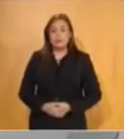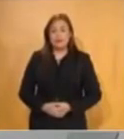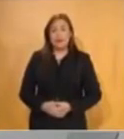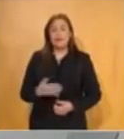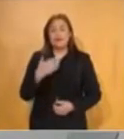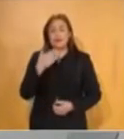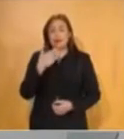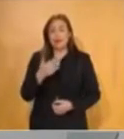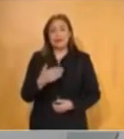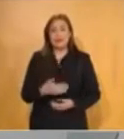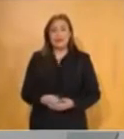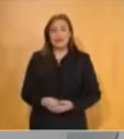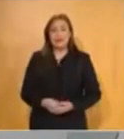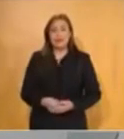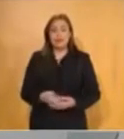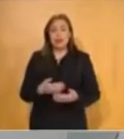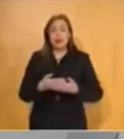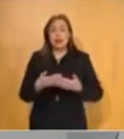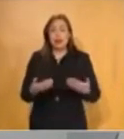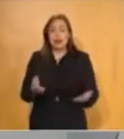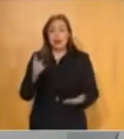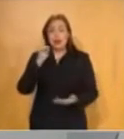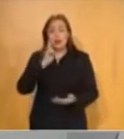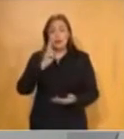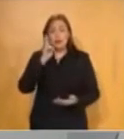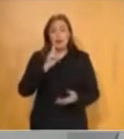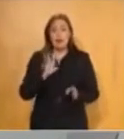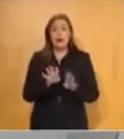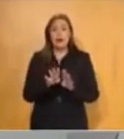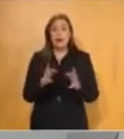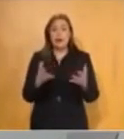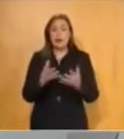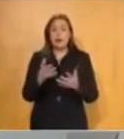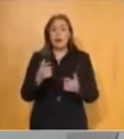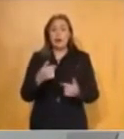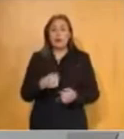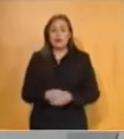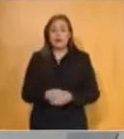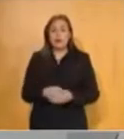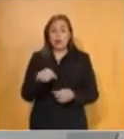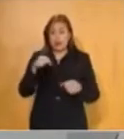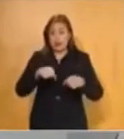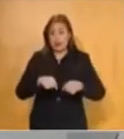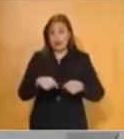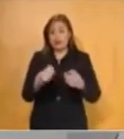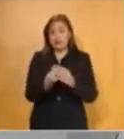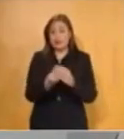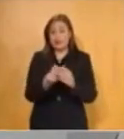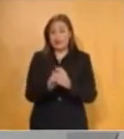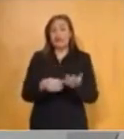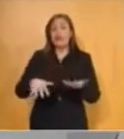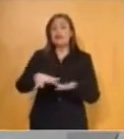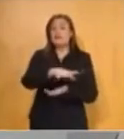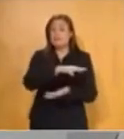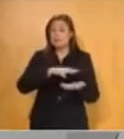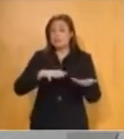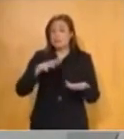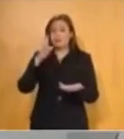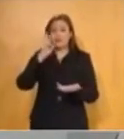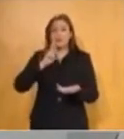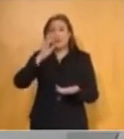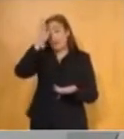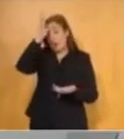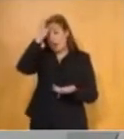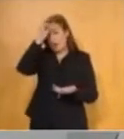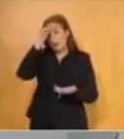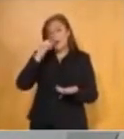Well, the recreational and literary environment, it is going to be present in this class. The social practice is read comics